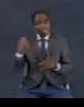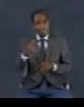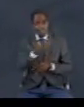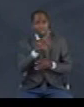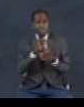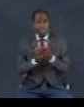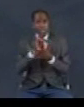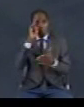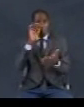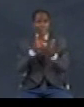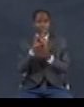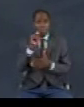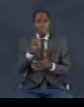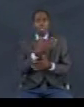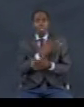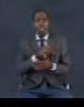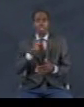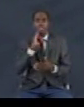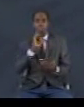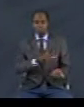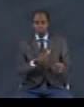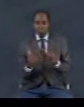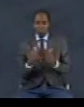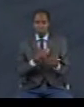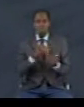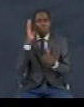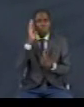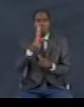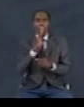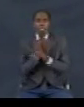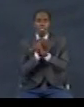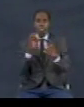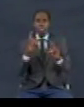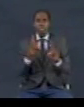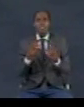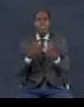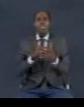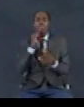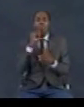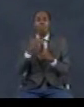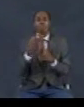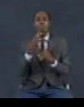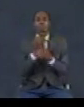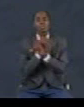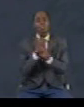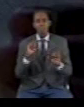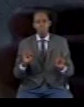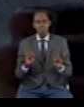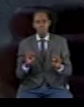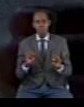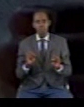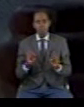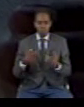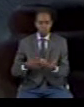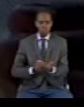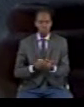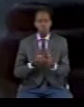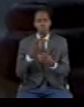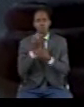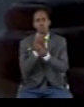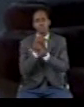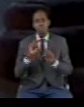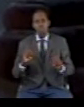believeth and is baptized shall be saved, is the word of salvation, gospel of